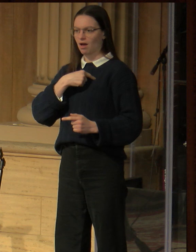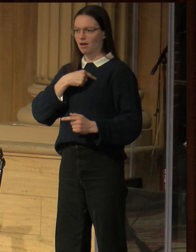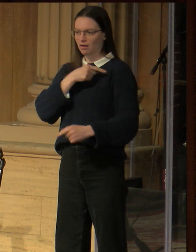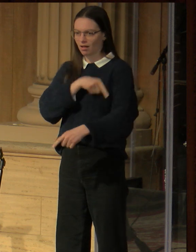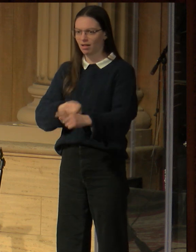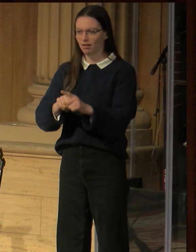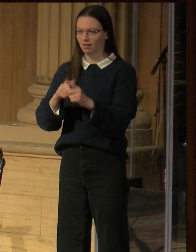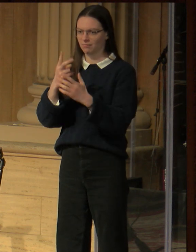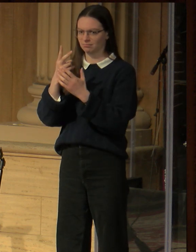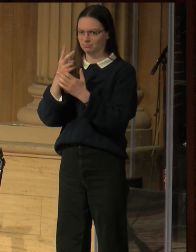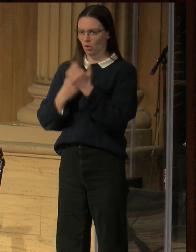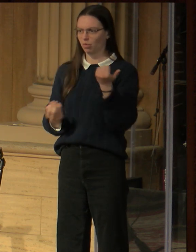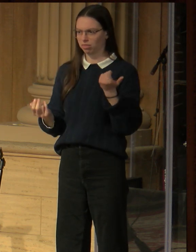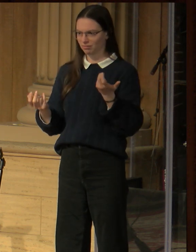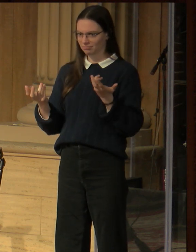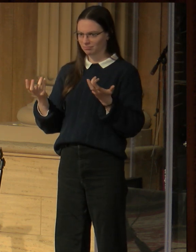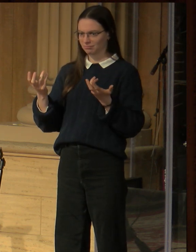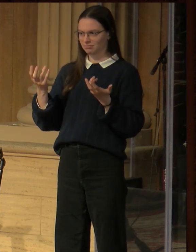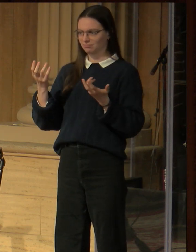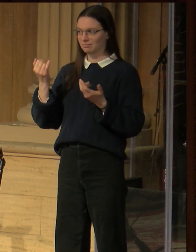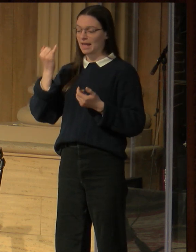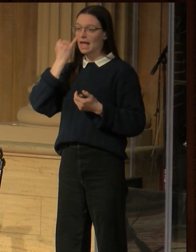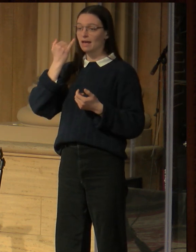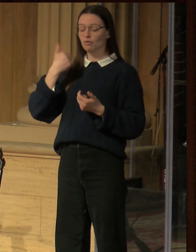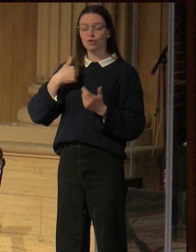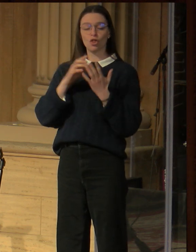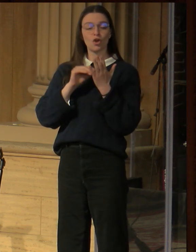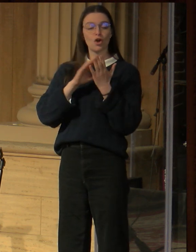us less loving and gracious.